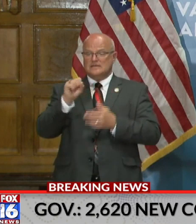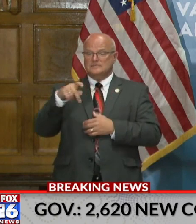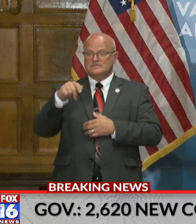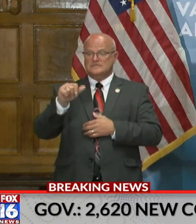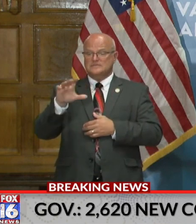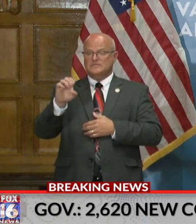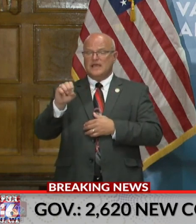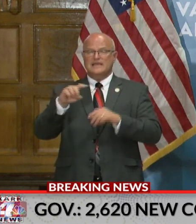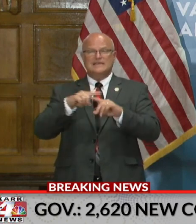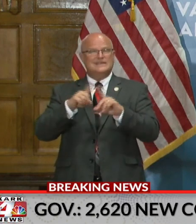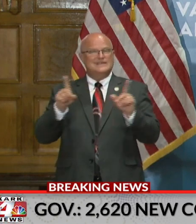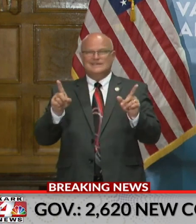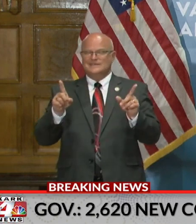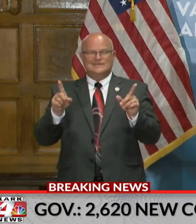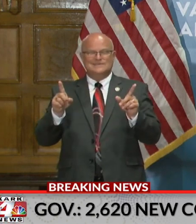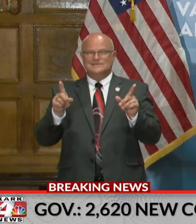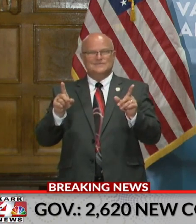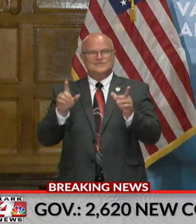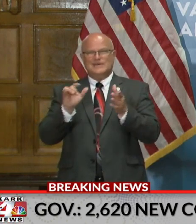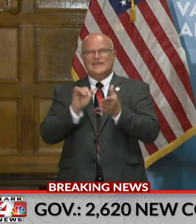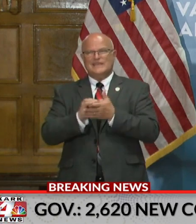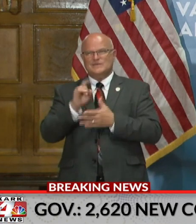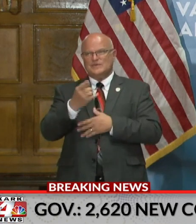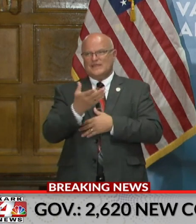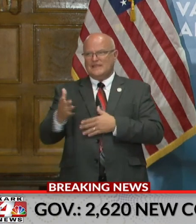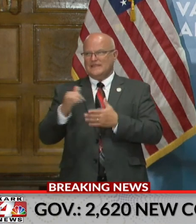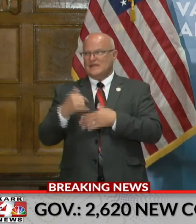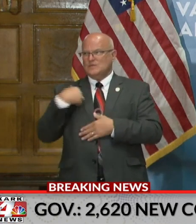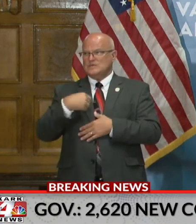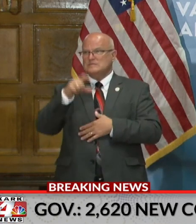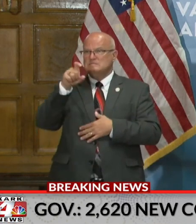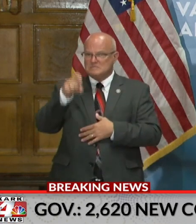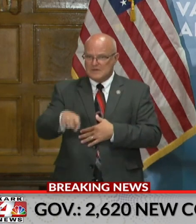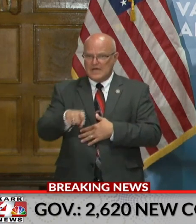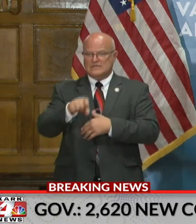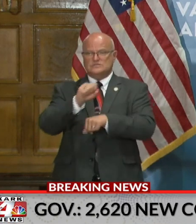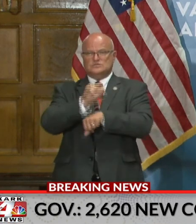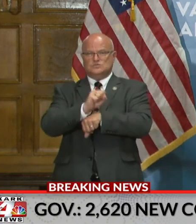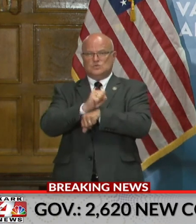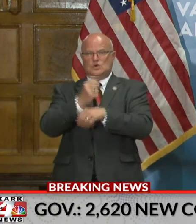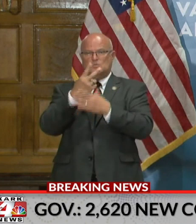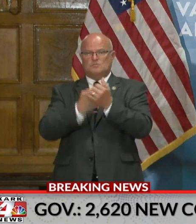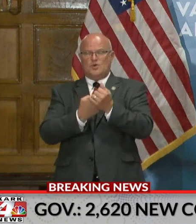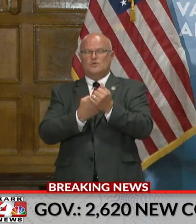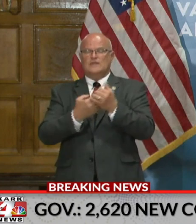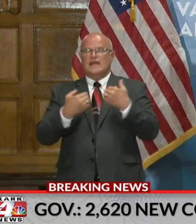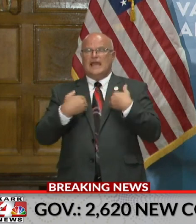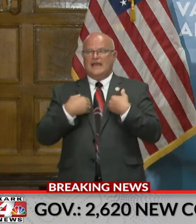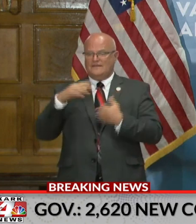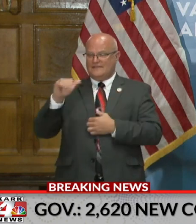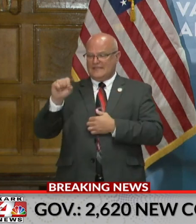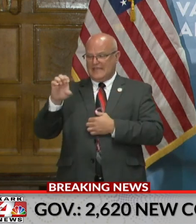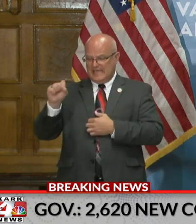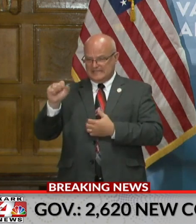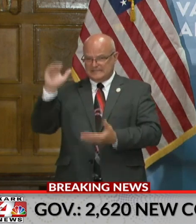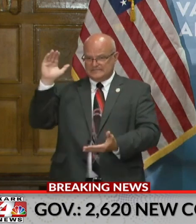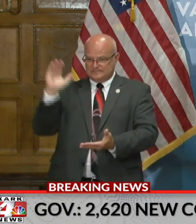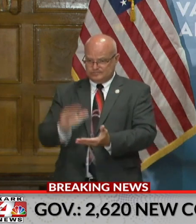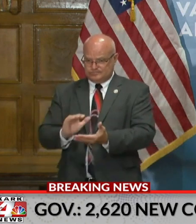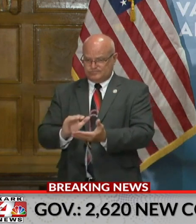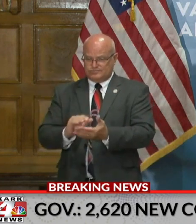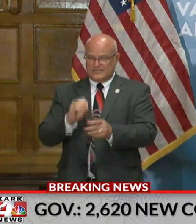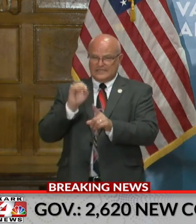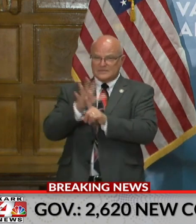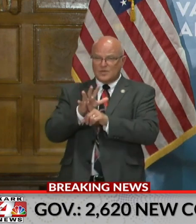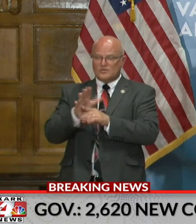but that's one of the things we've got to work both to reduce the cases and the exposure,